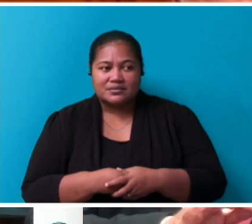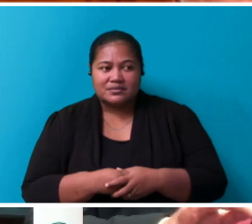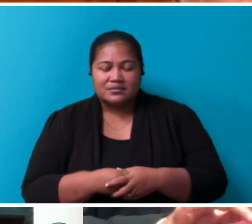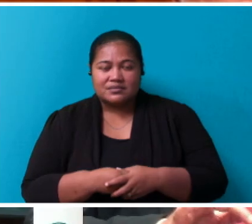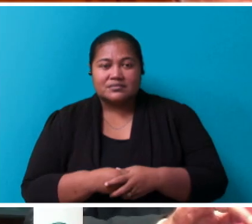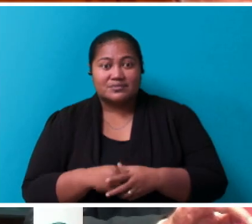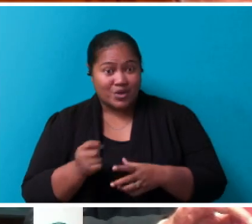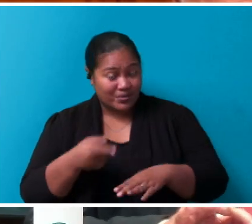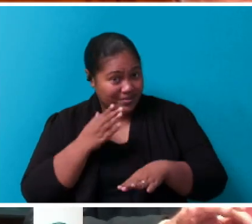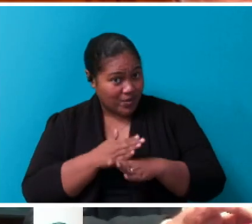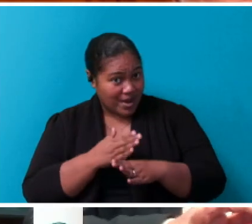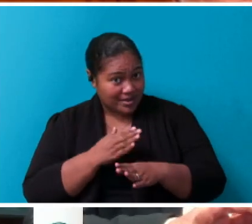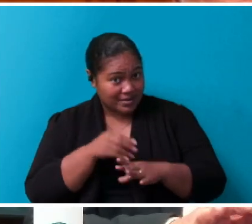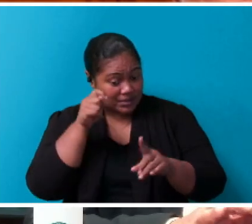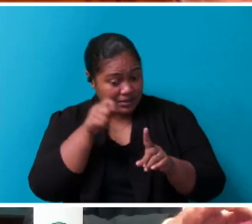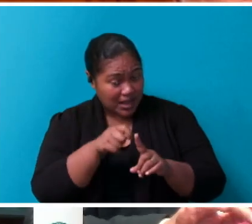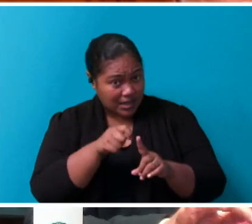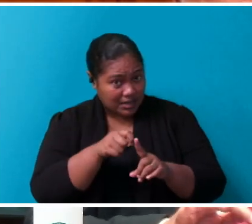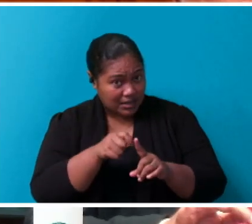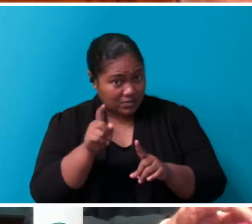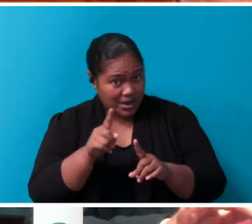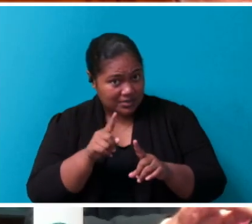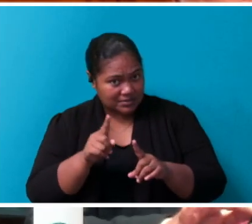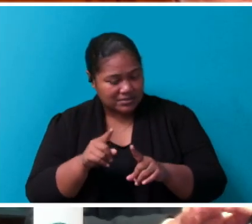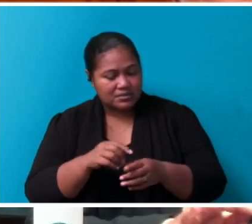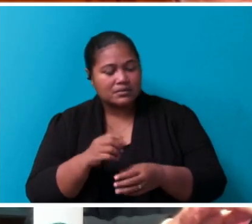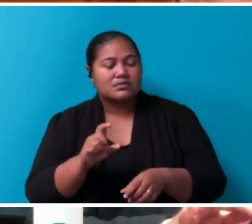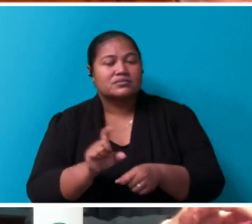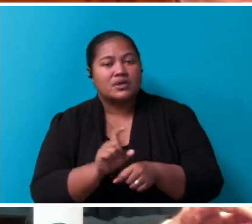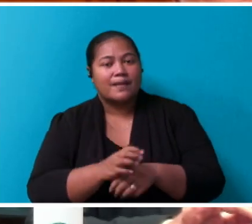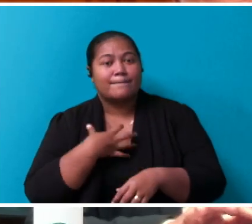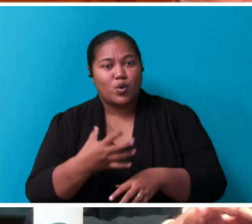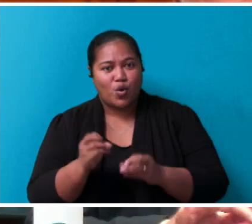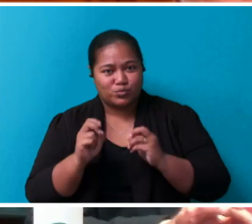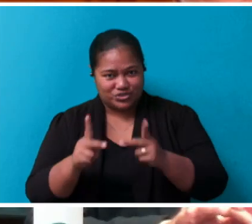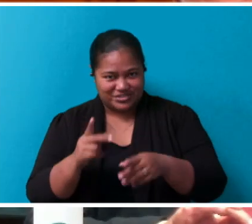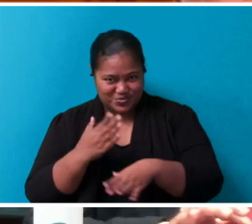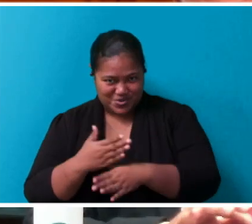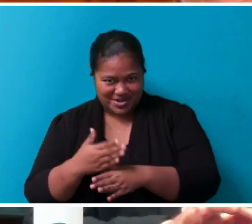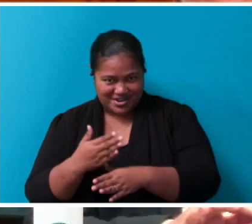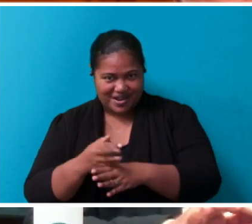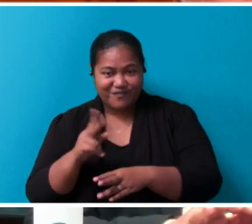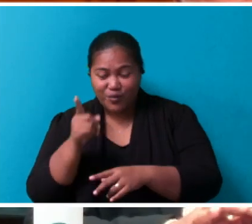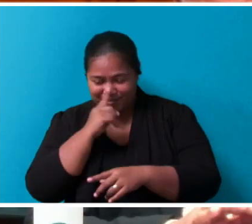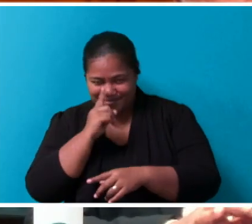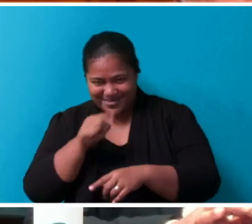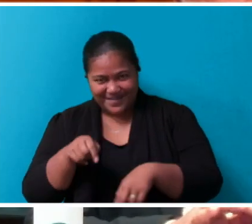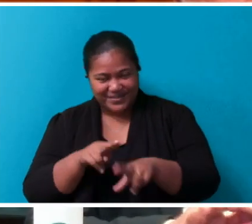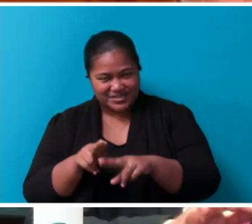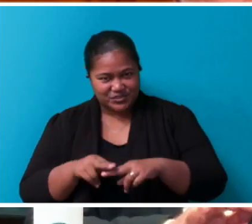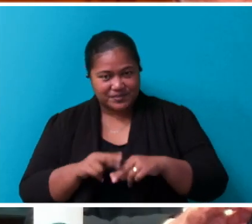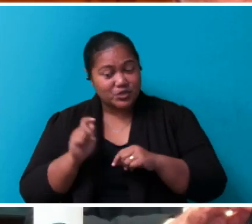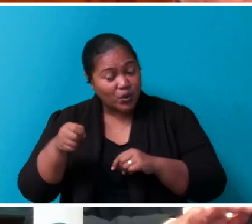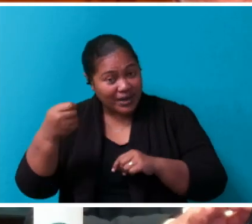events are targeted to create more opportunities for our people. Next month, over